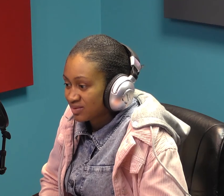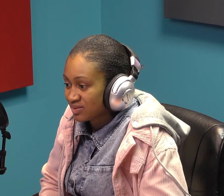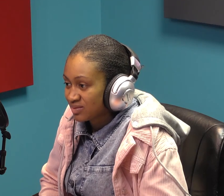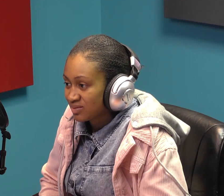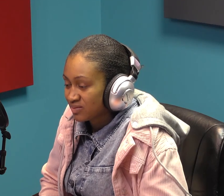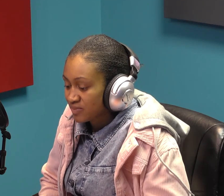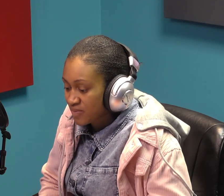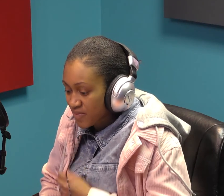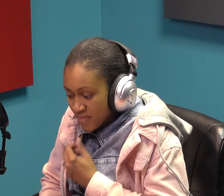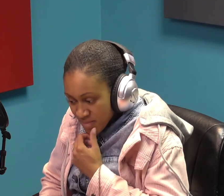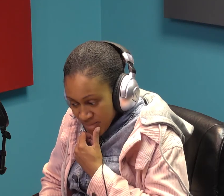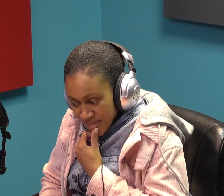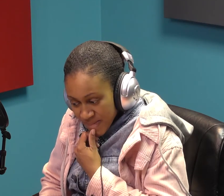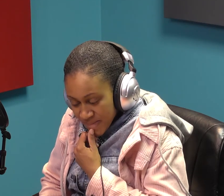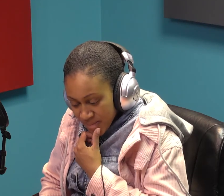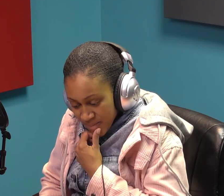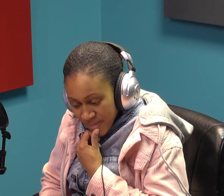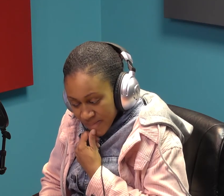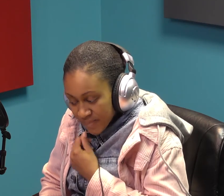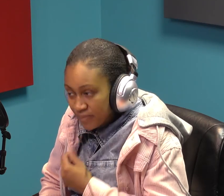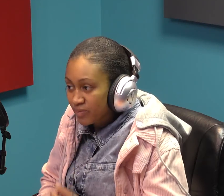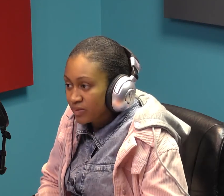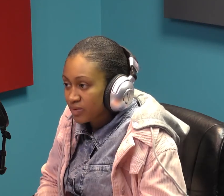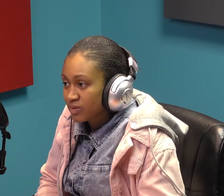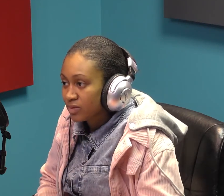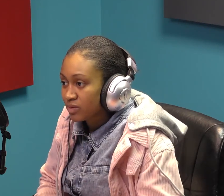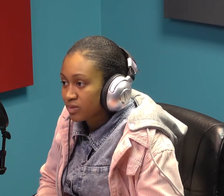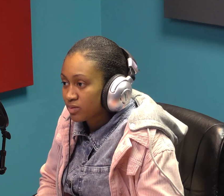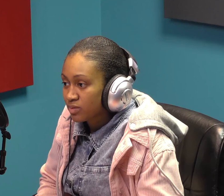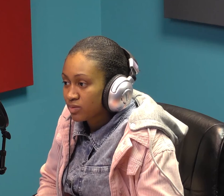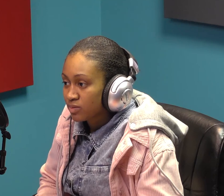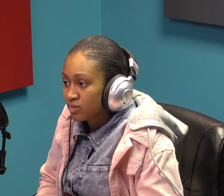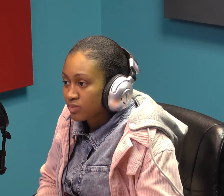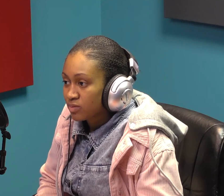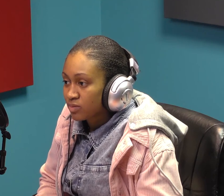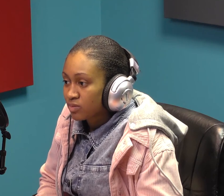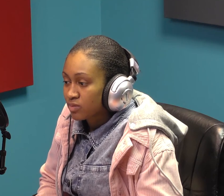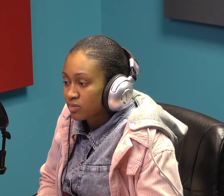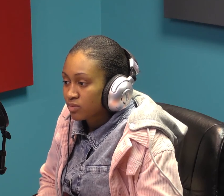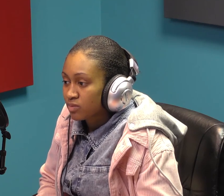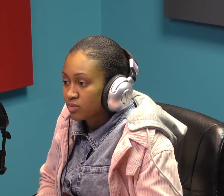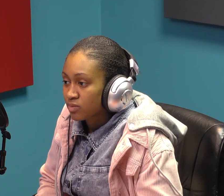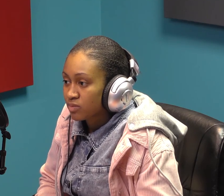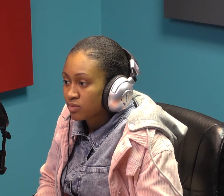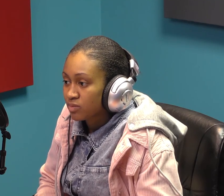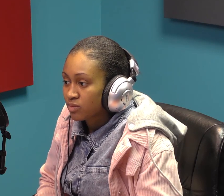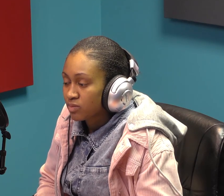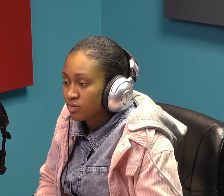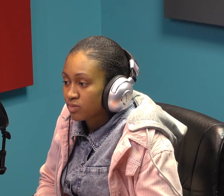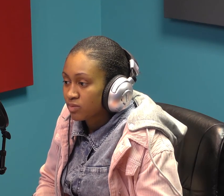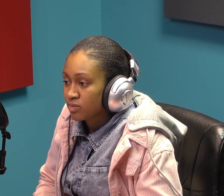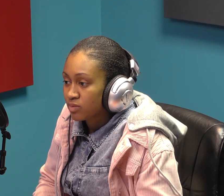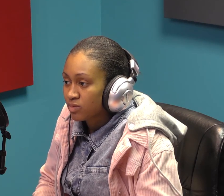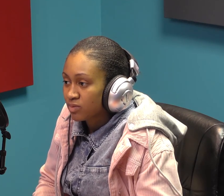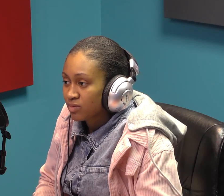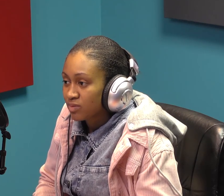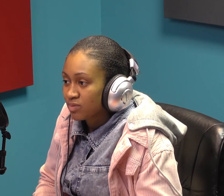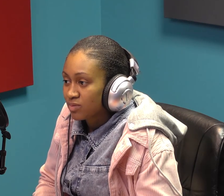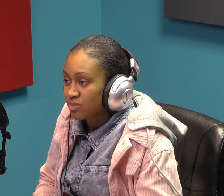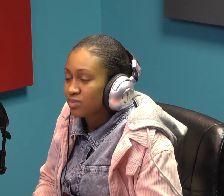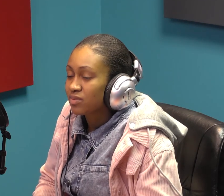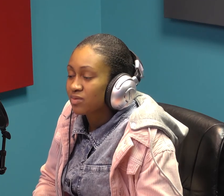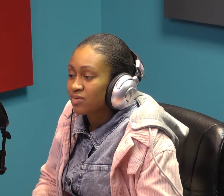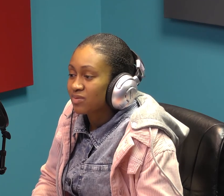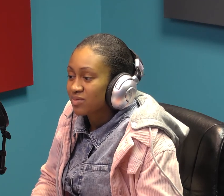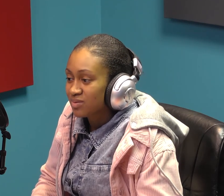that when we went, because we went to school, when I went to school, young ladies cannot wear pants.